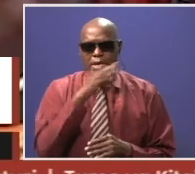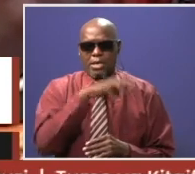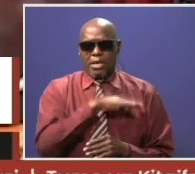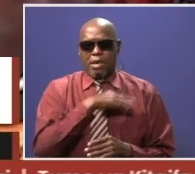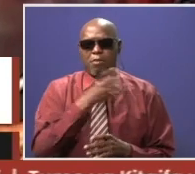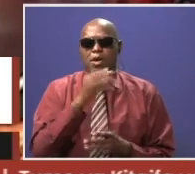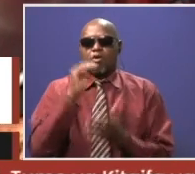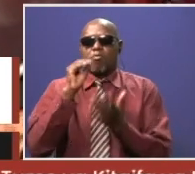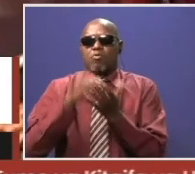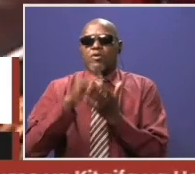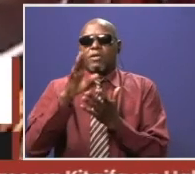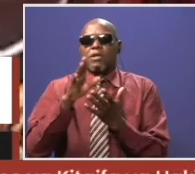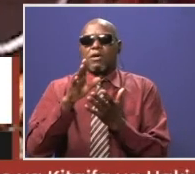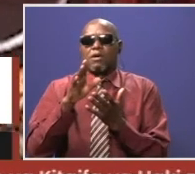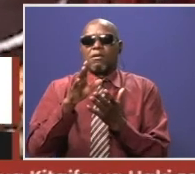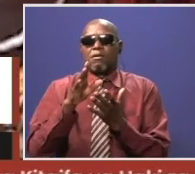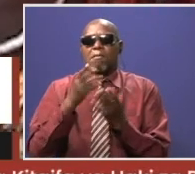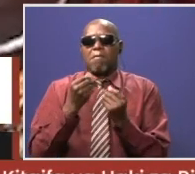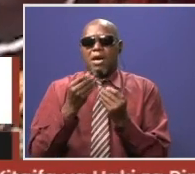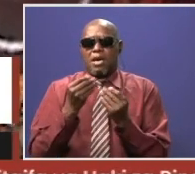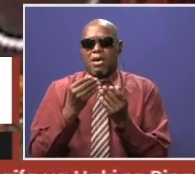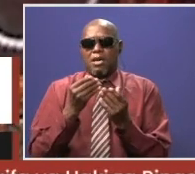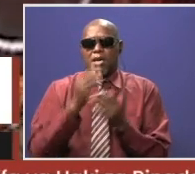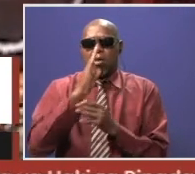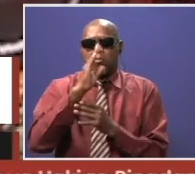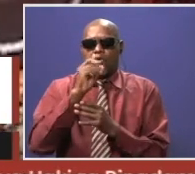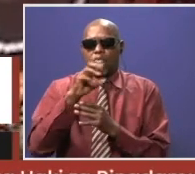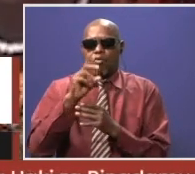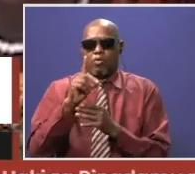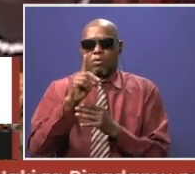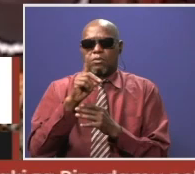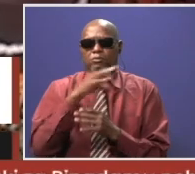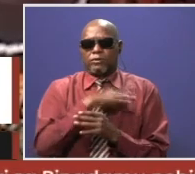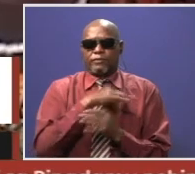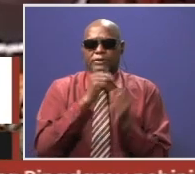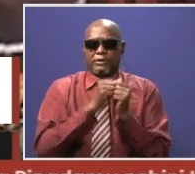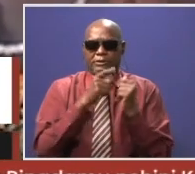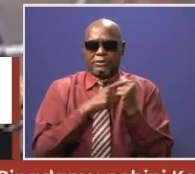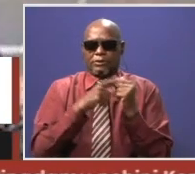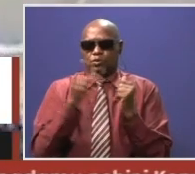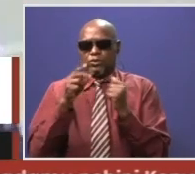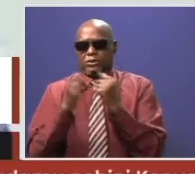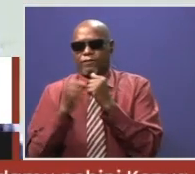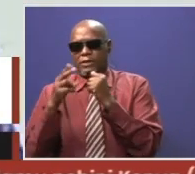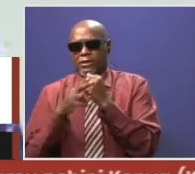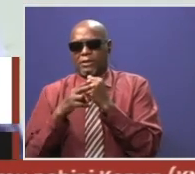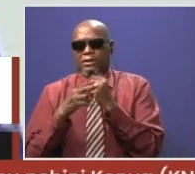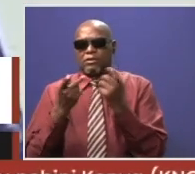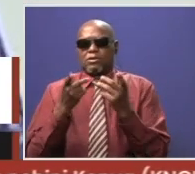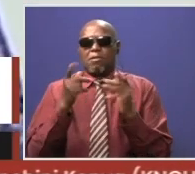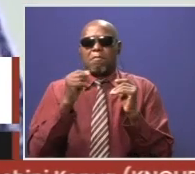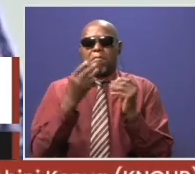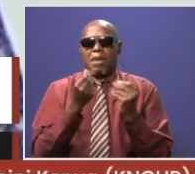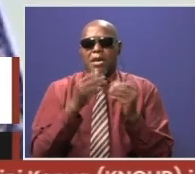money in infrastructure bonds, yielding them 16 to 17%, or money market funds. I want to encourage